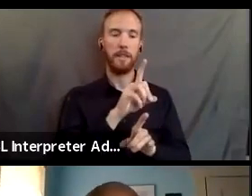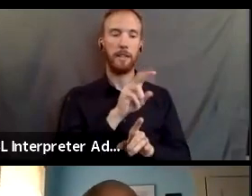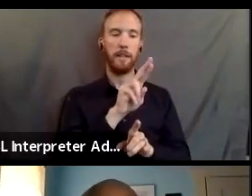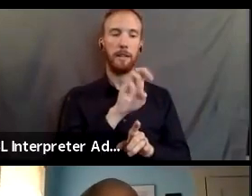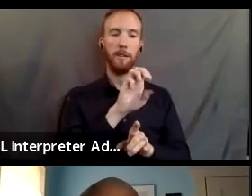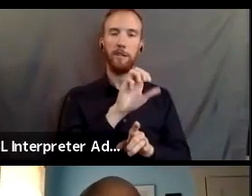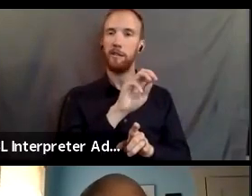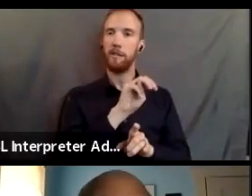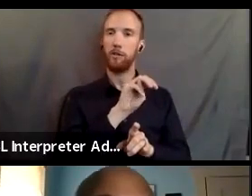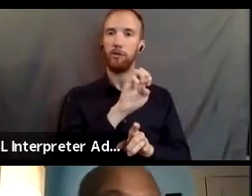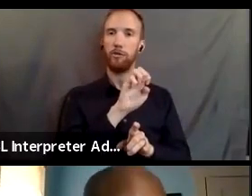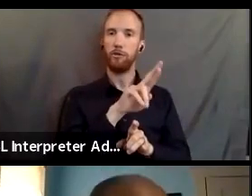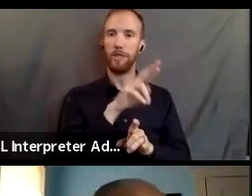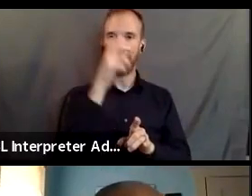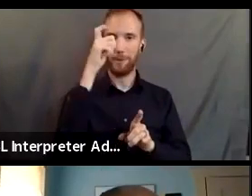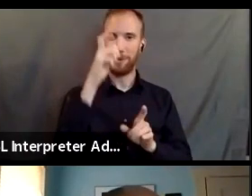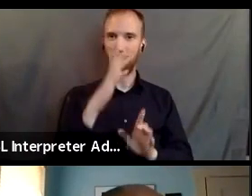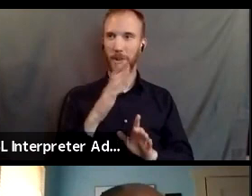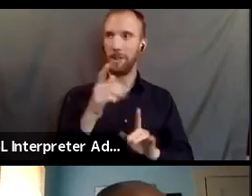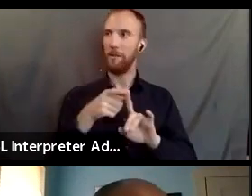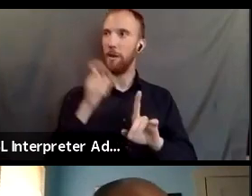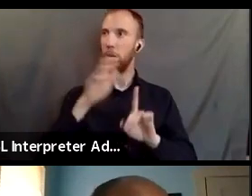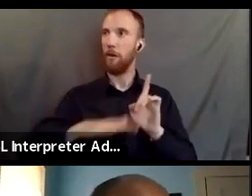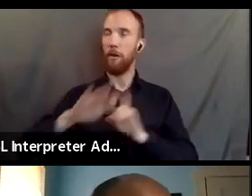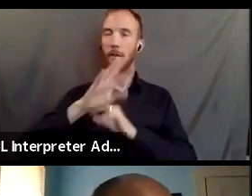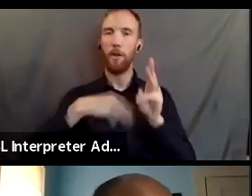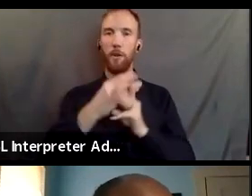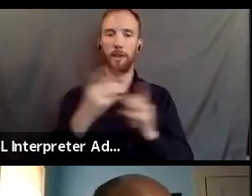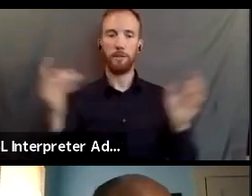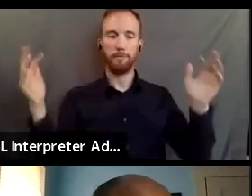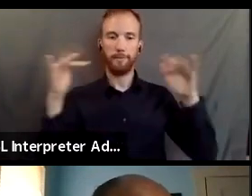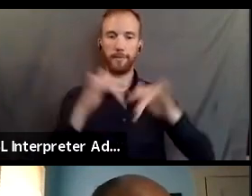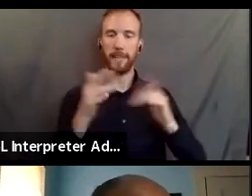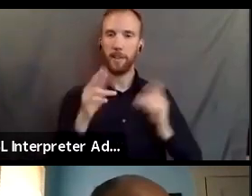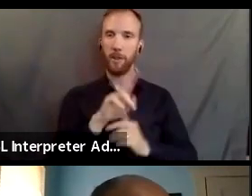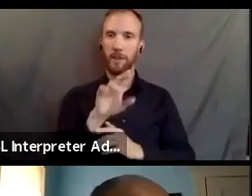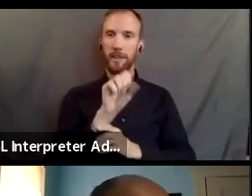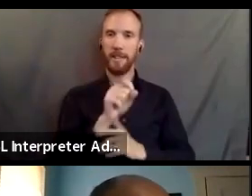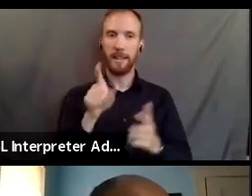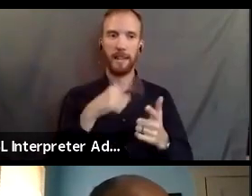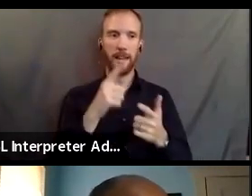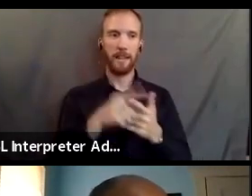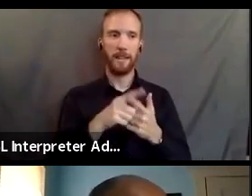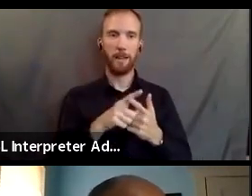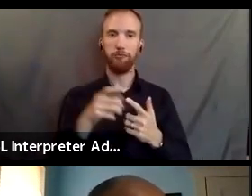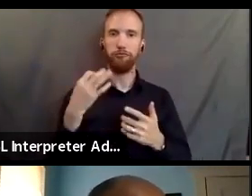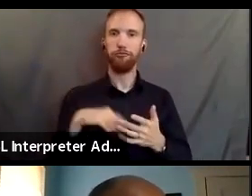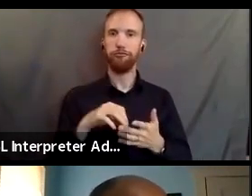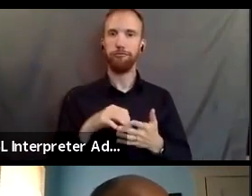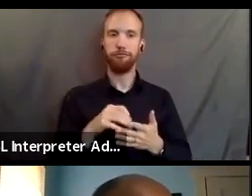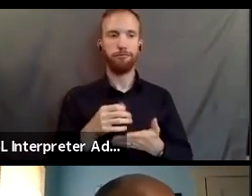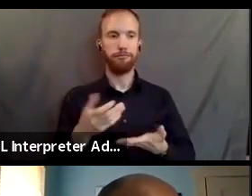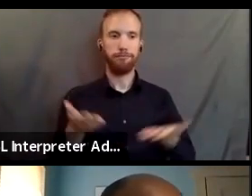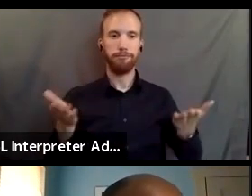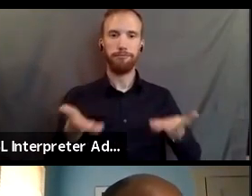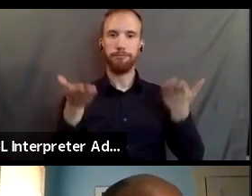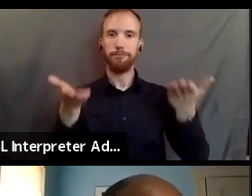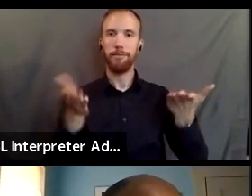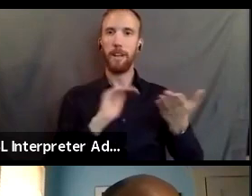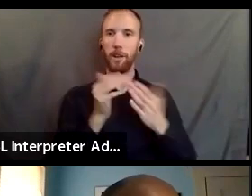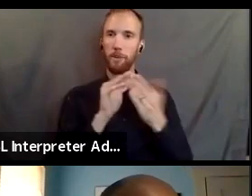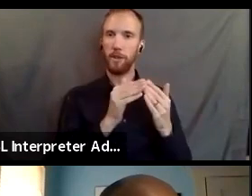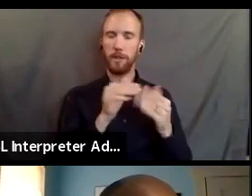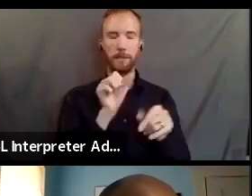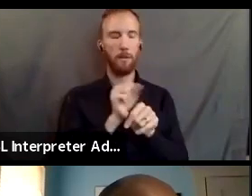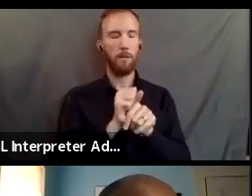states from around the globe and have contributed to our culture and community these four students worked incredibly hard in high school and